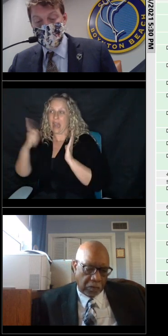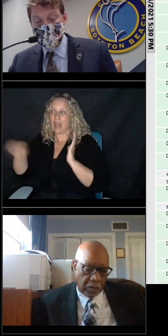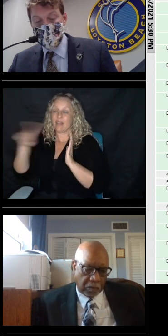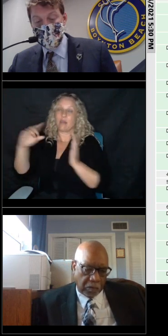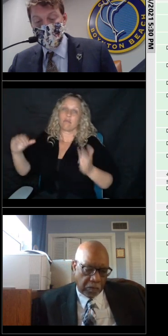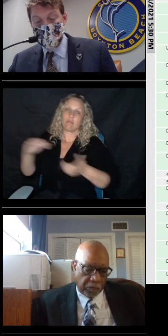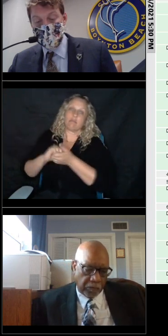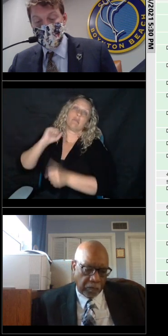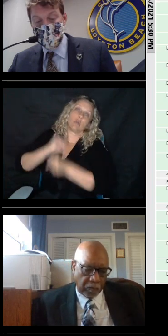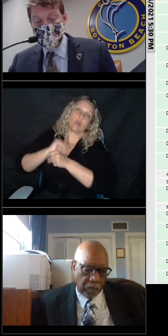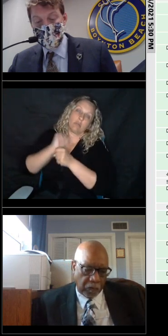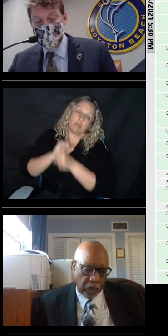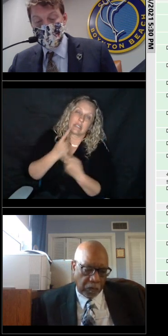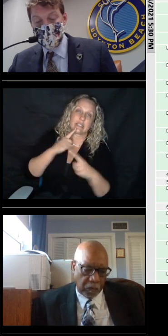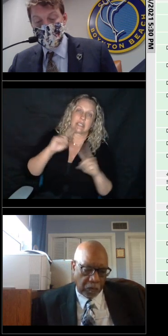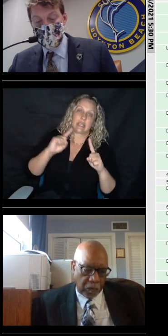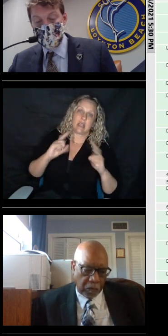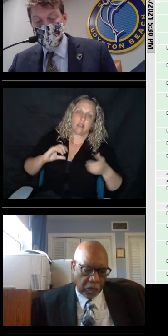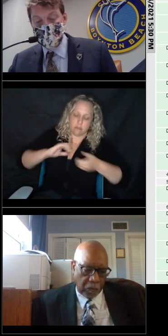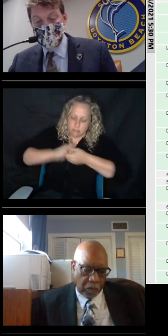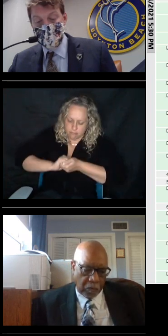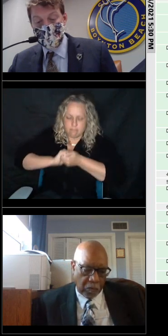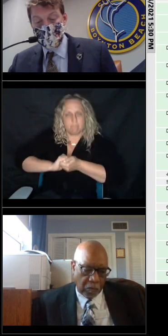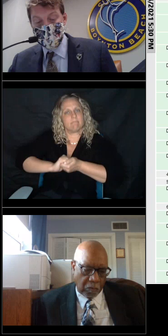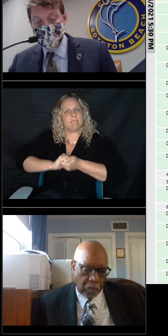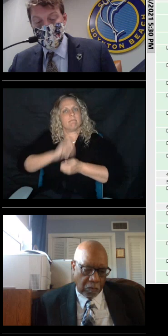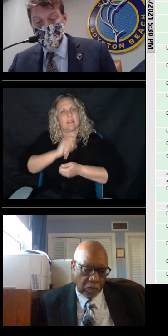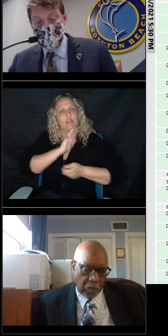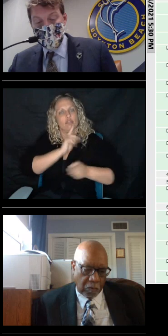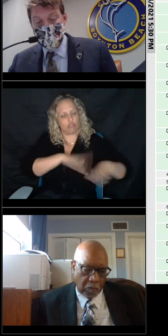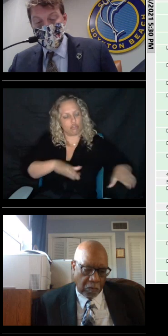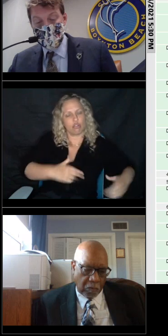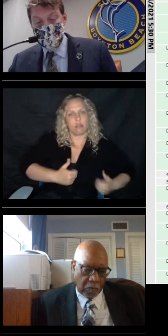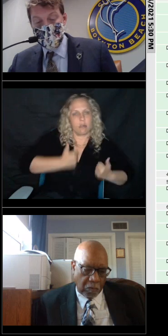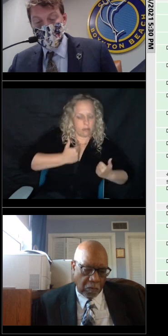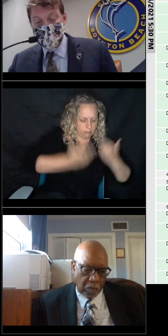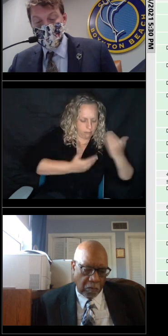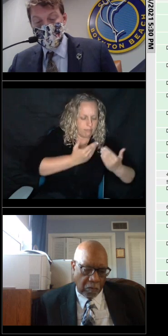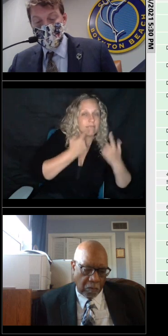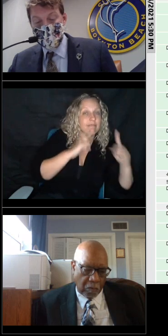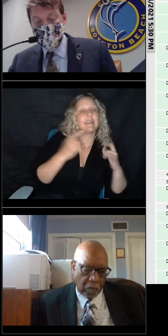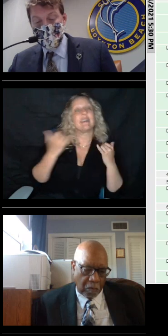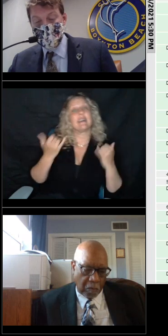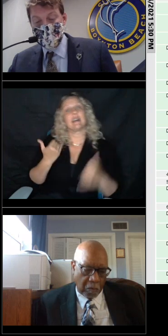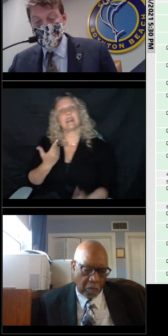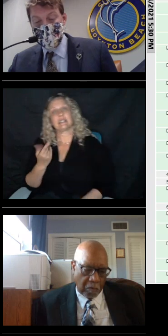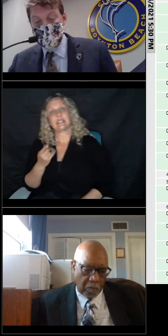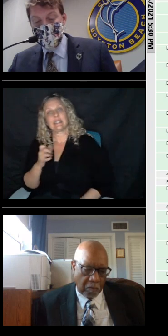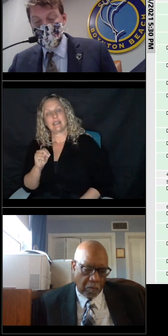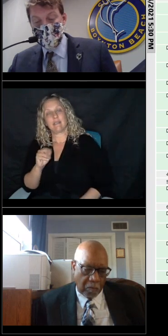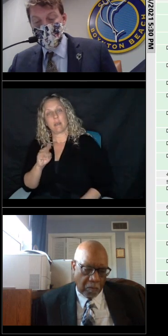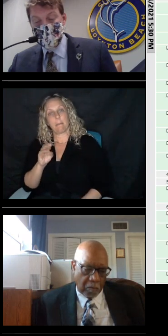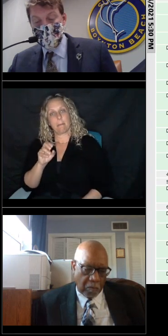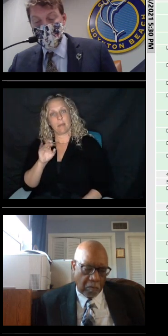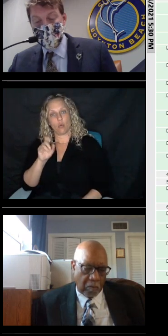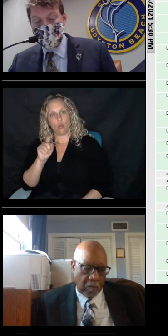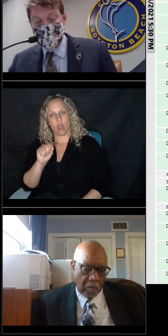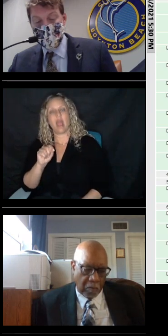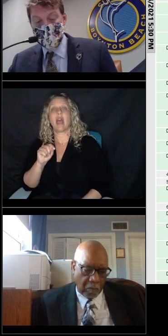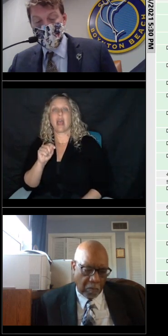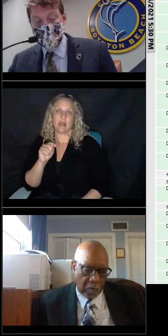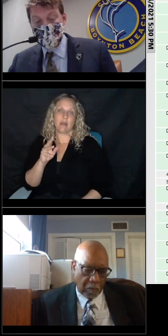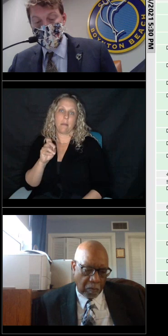efforts and success in standing united to ensure local children thrive. Now therefore, I, Stephen B. Grant, Mayor of the City of Boynton Beach, Florida,